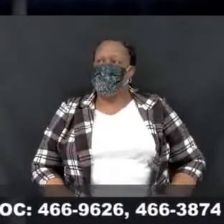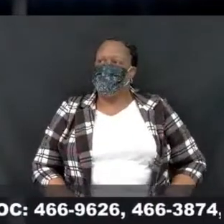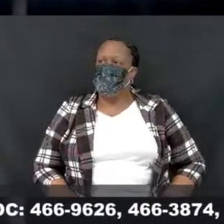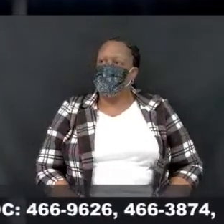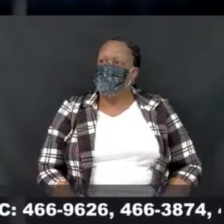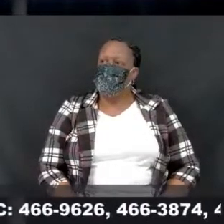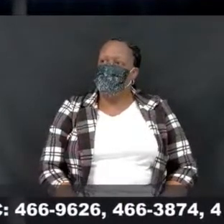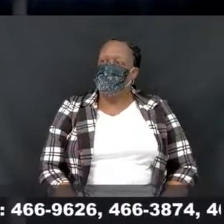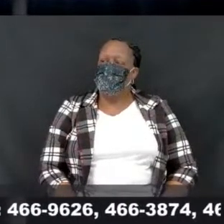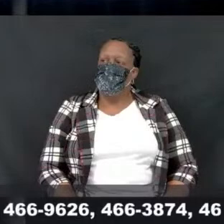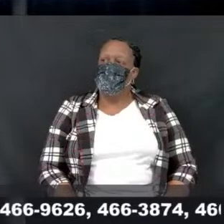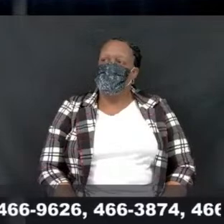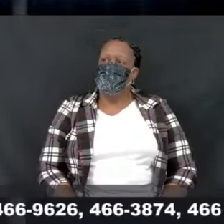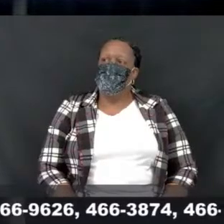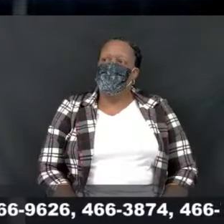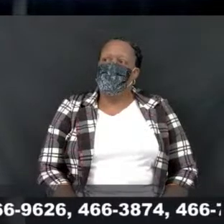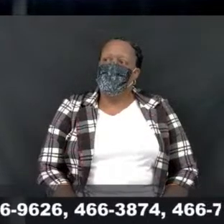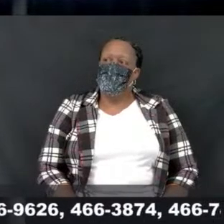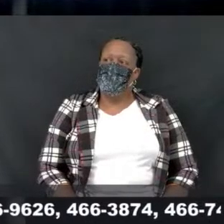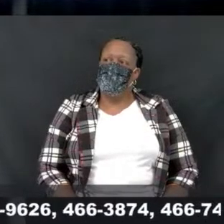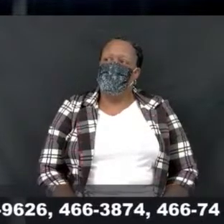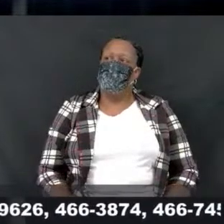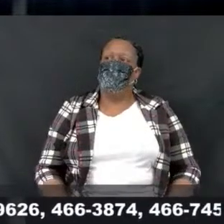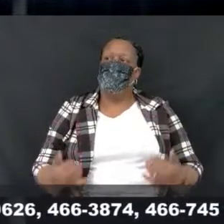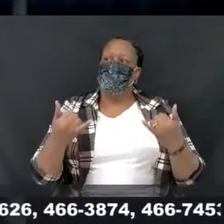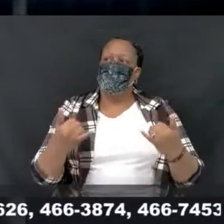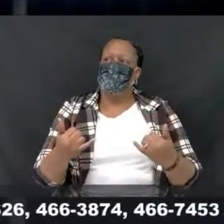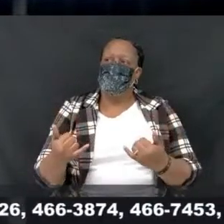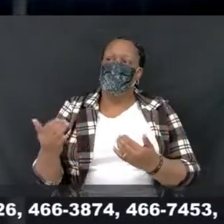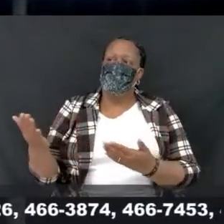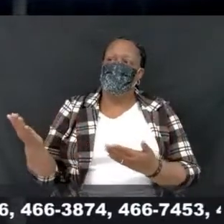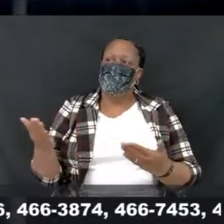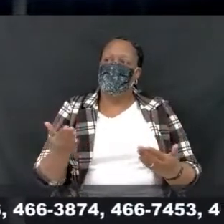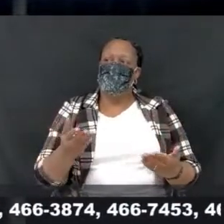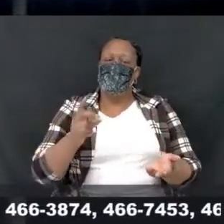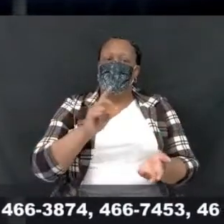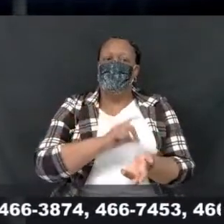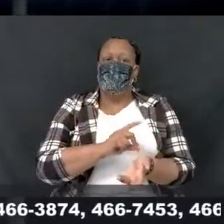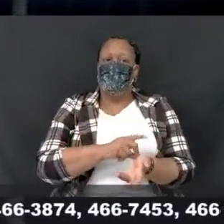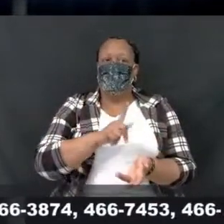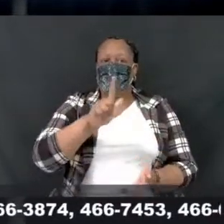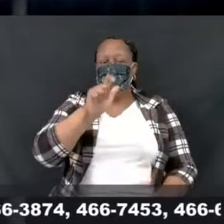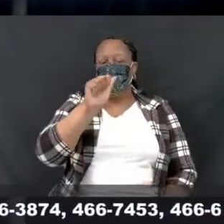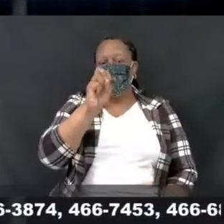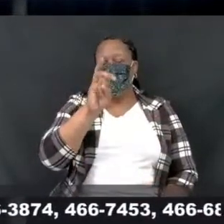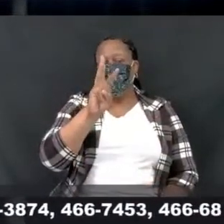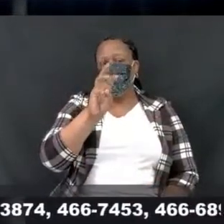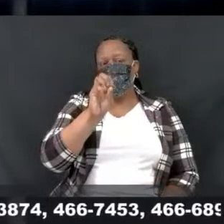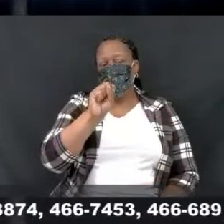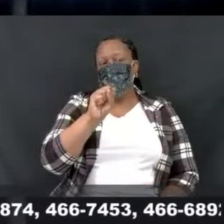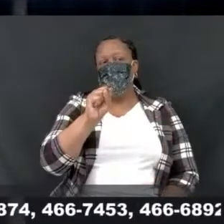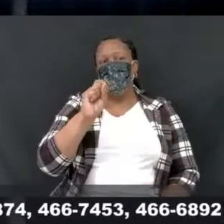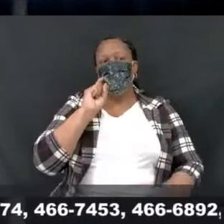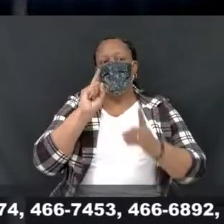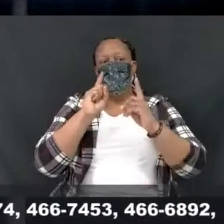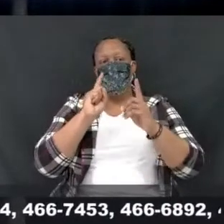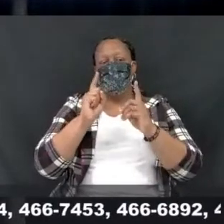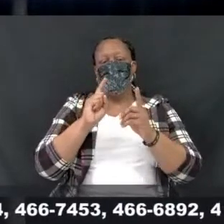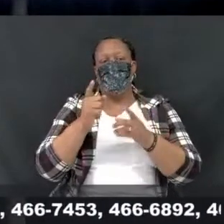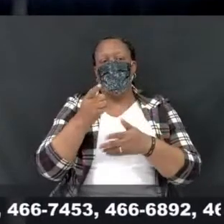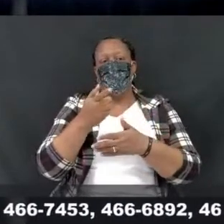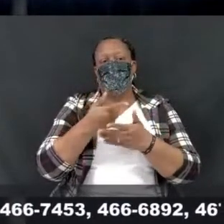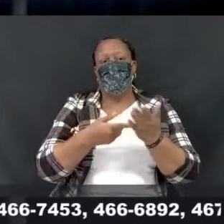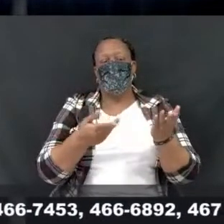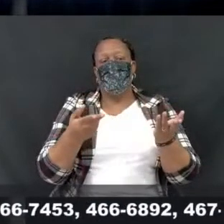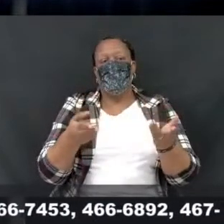Thank you, Dr. Cameron. I will now invite Dr. Hazel Laws, Chief Medical Officer and Co-Chair of the National